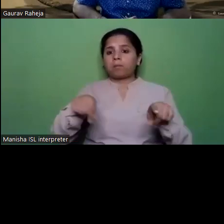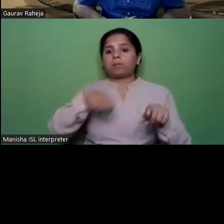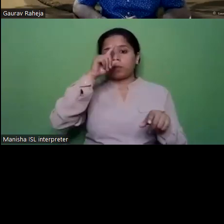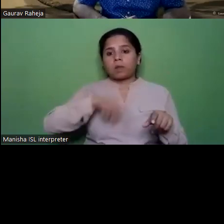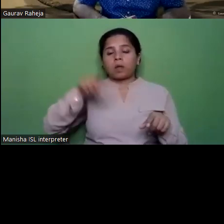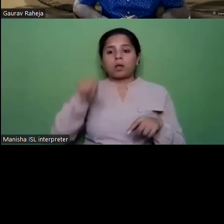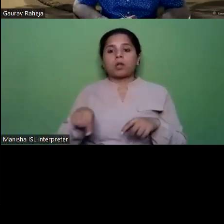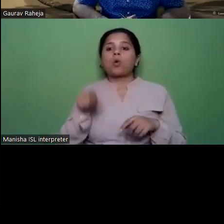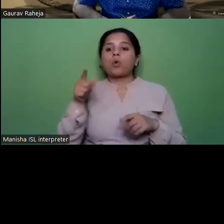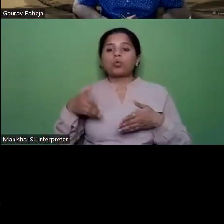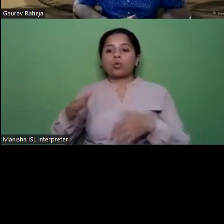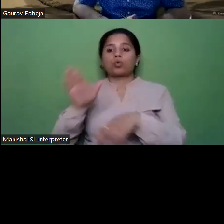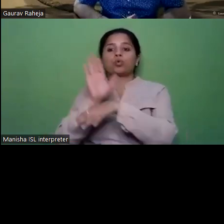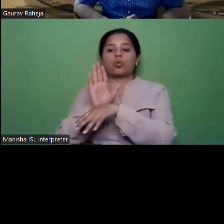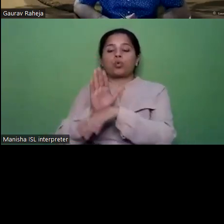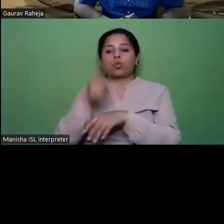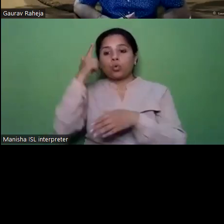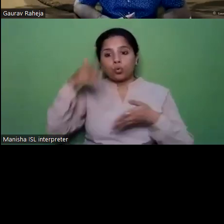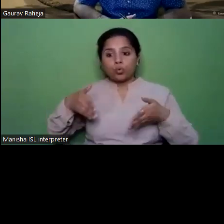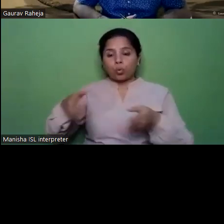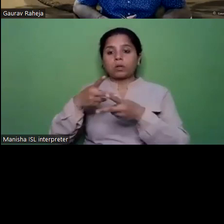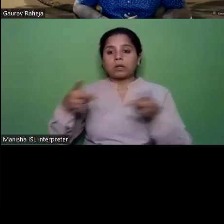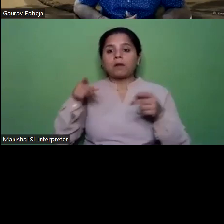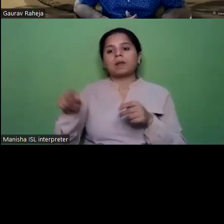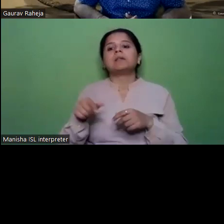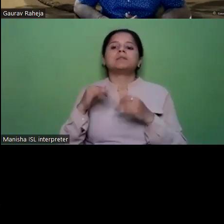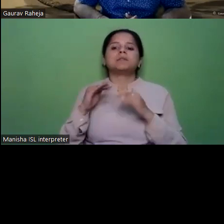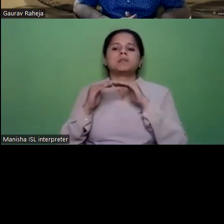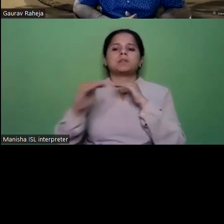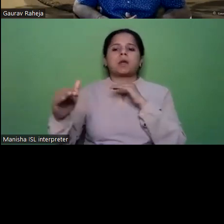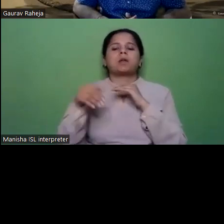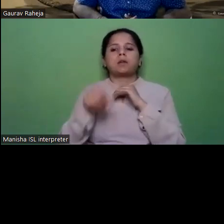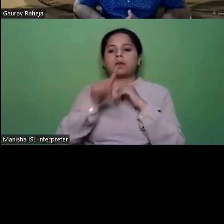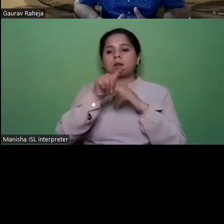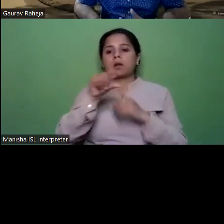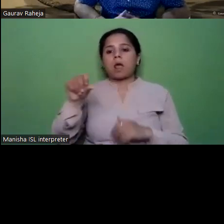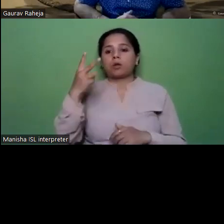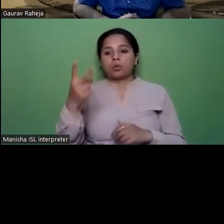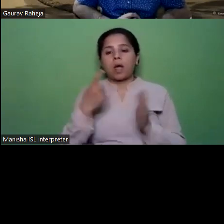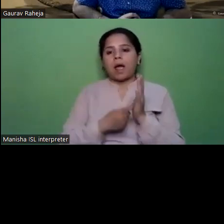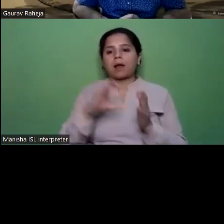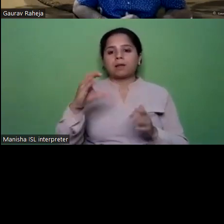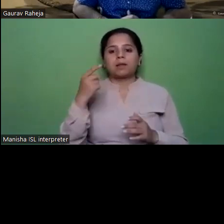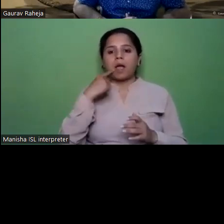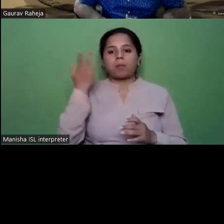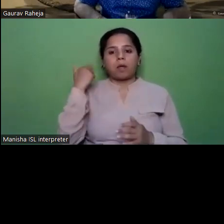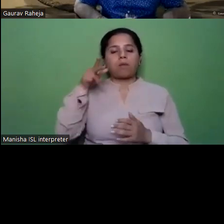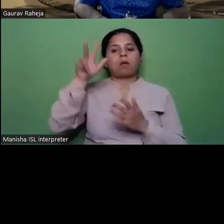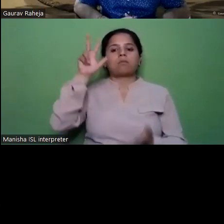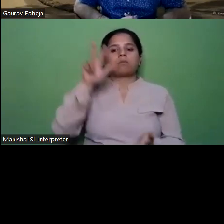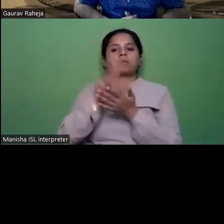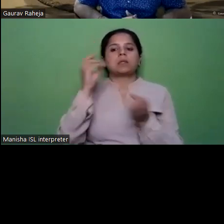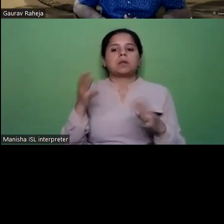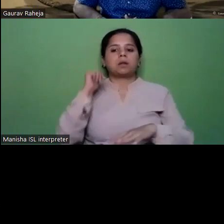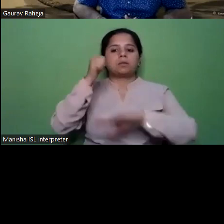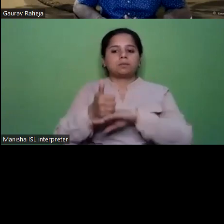Congress was building its road standards. 1992, the Rehabilitation Council of India Act came into existence. And